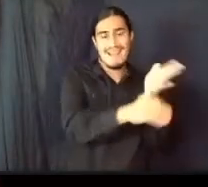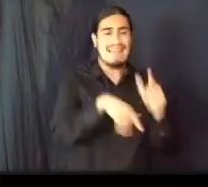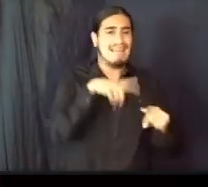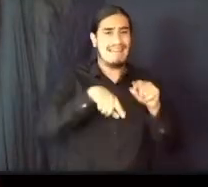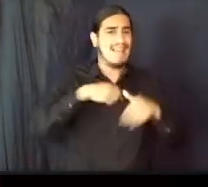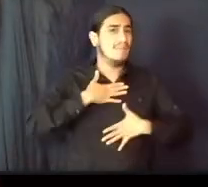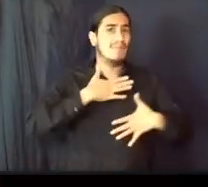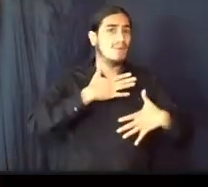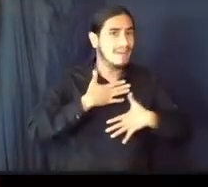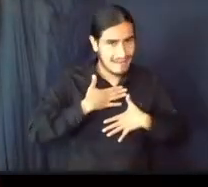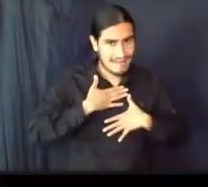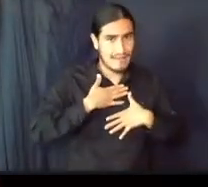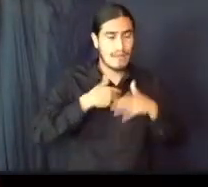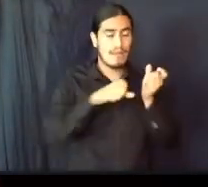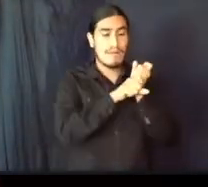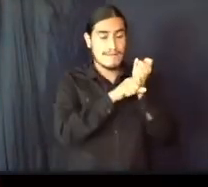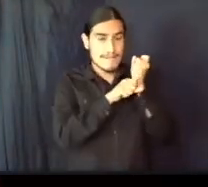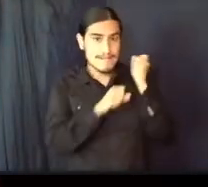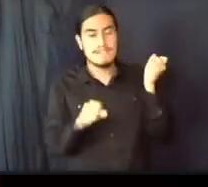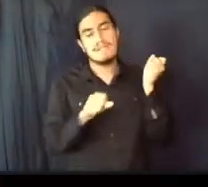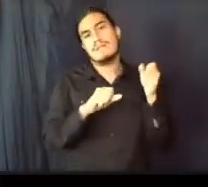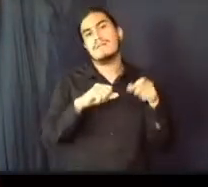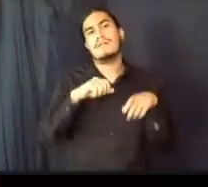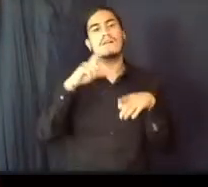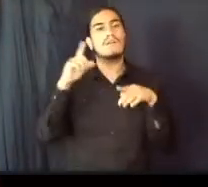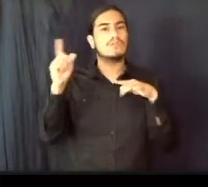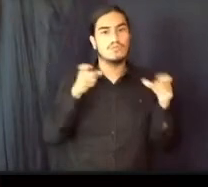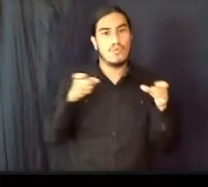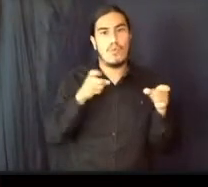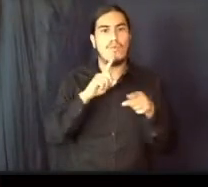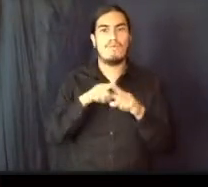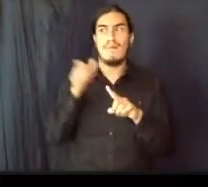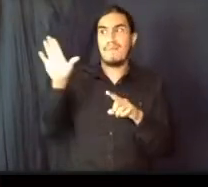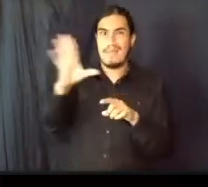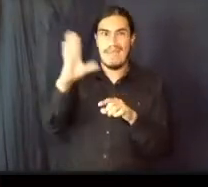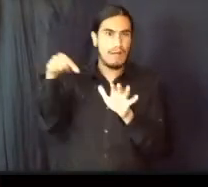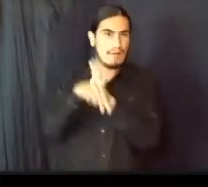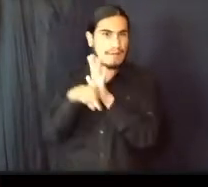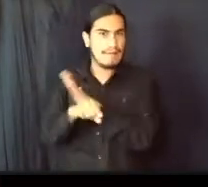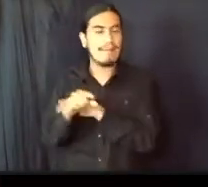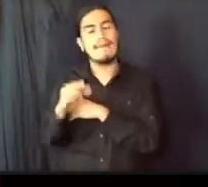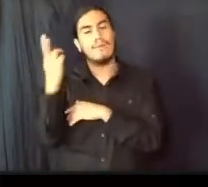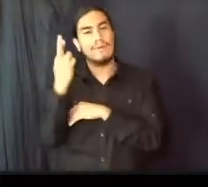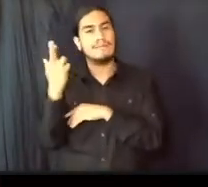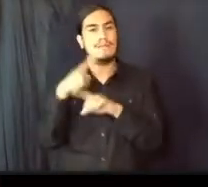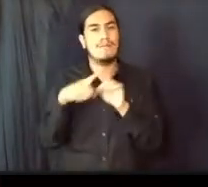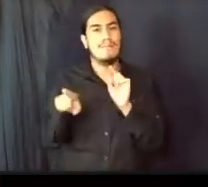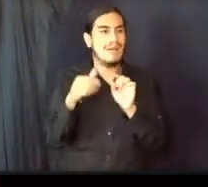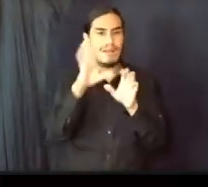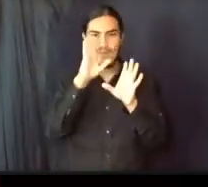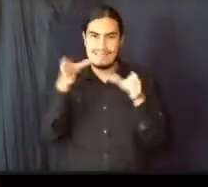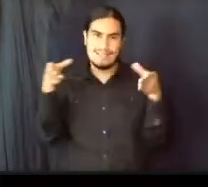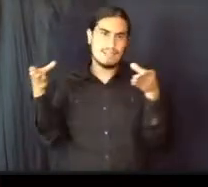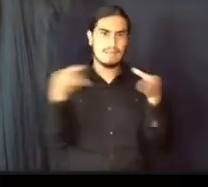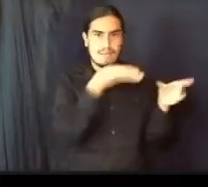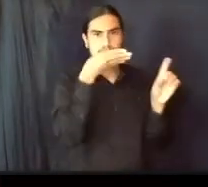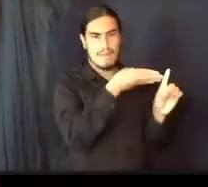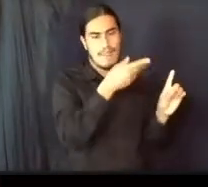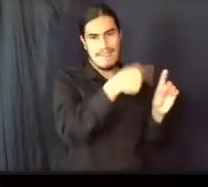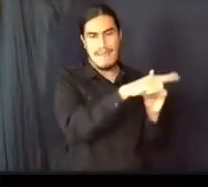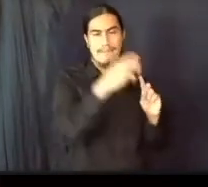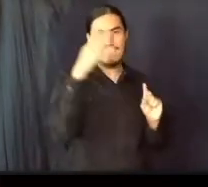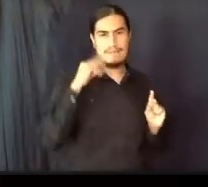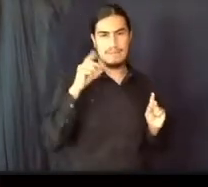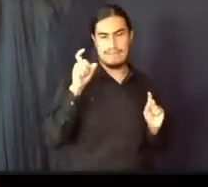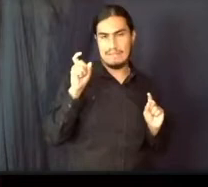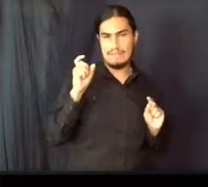only extend the actual control or murderous incident, but also the subject it was directed towards. Racist intersectional